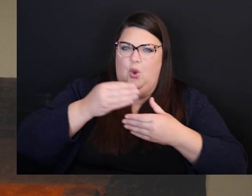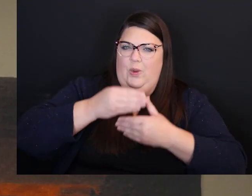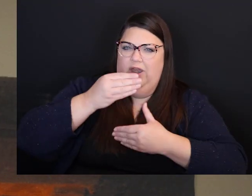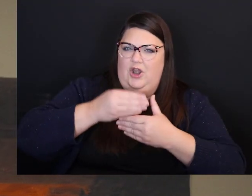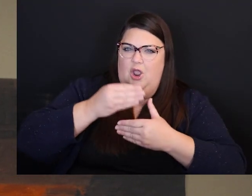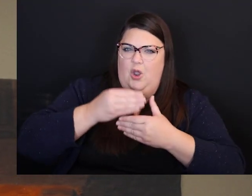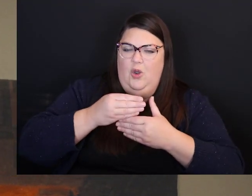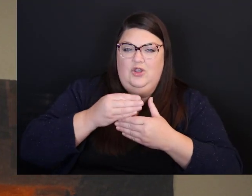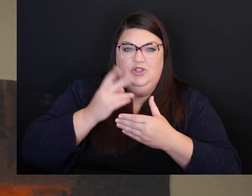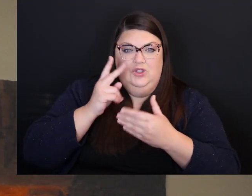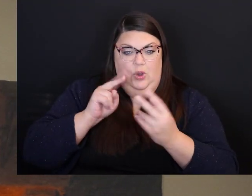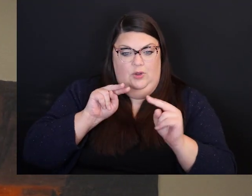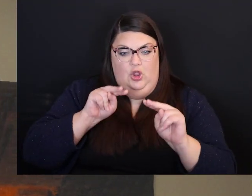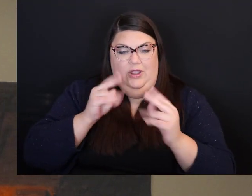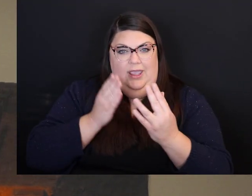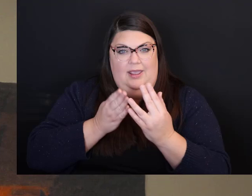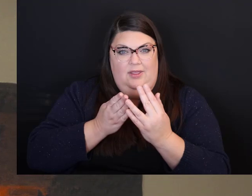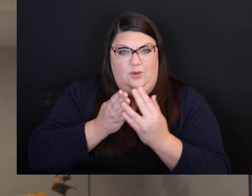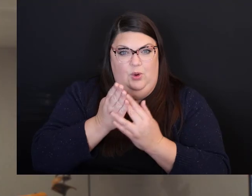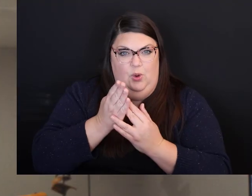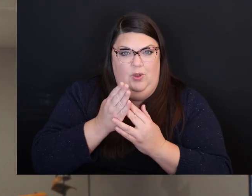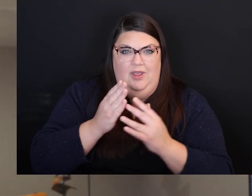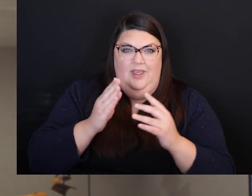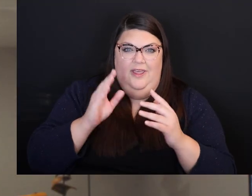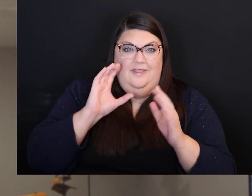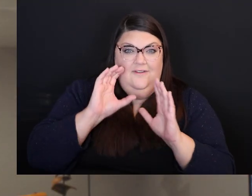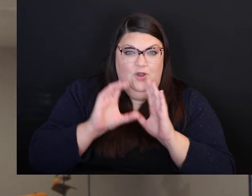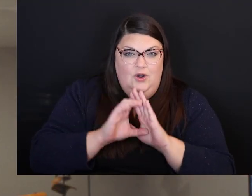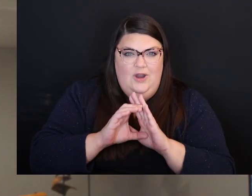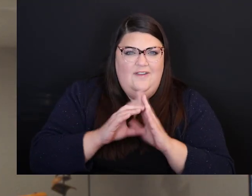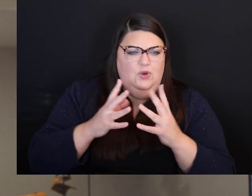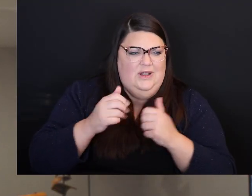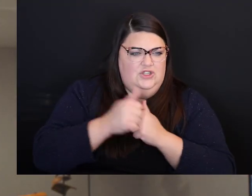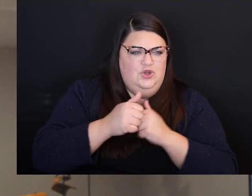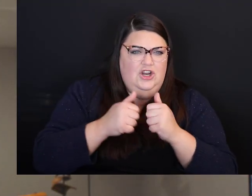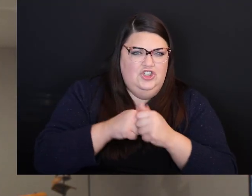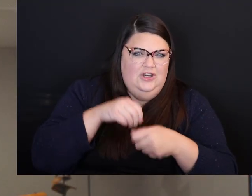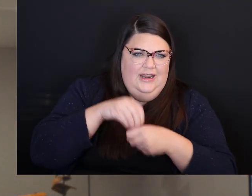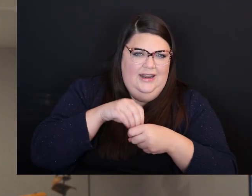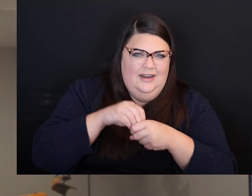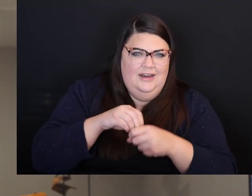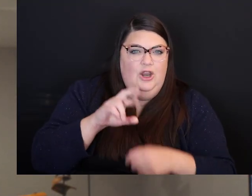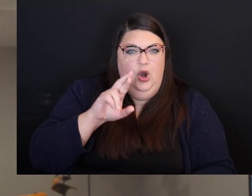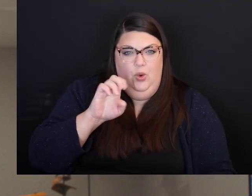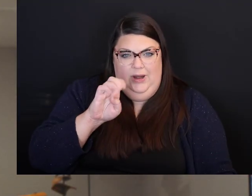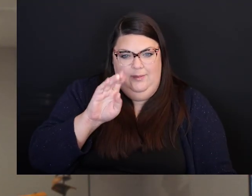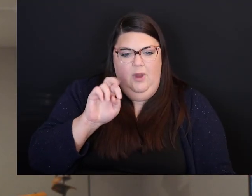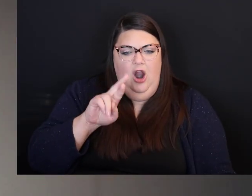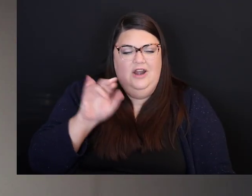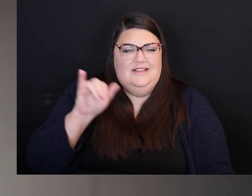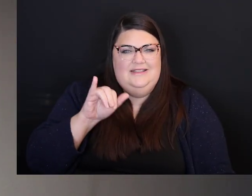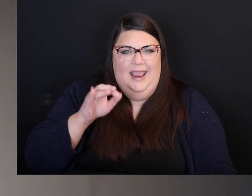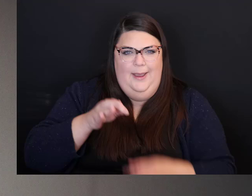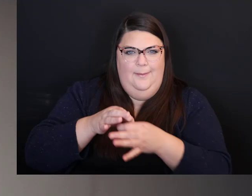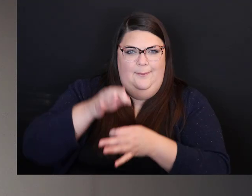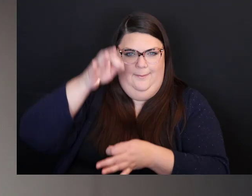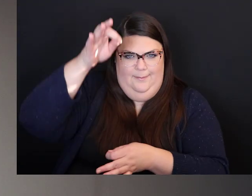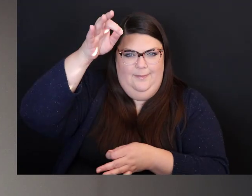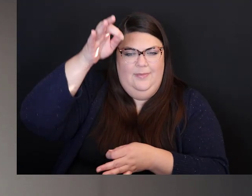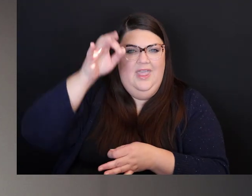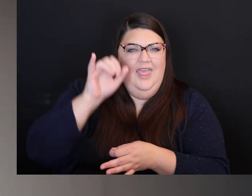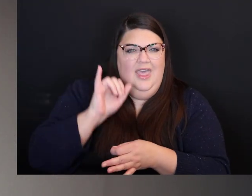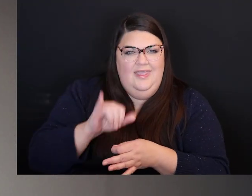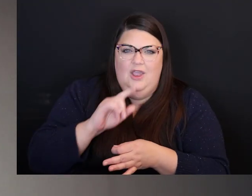look past the photograph into the structure that is within, that's revealed, right? And rebar functions in the same way in this